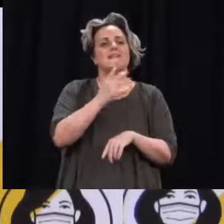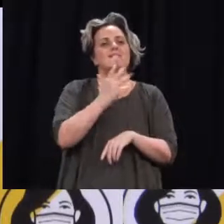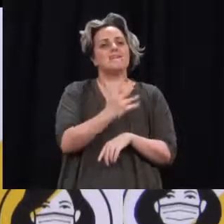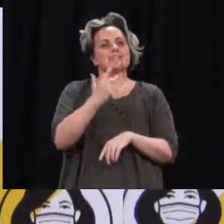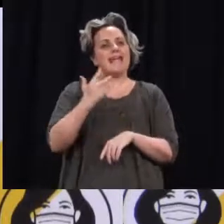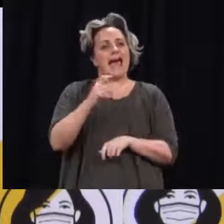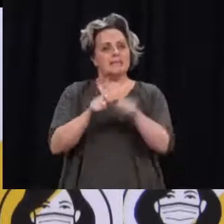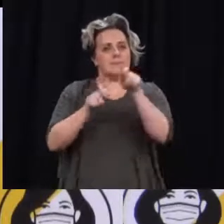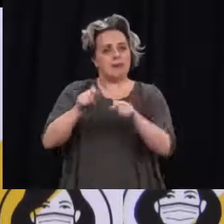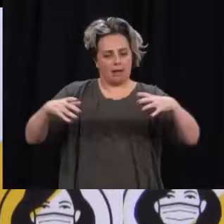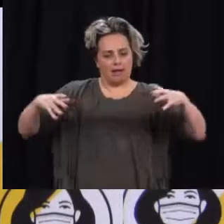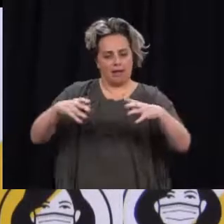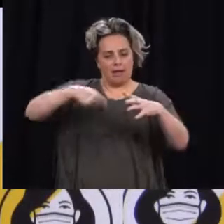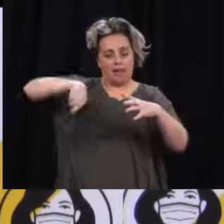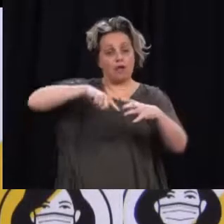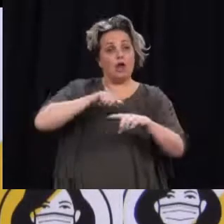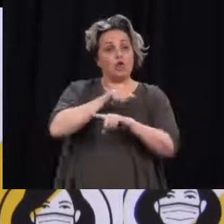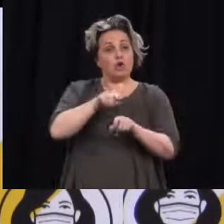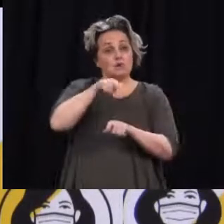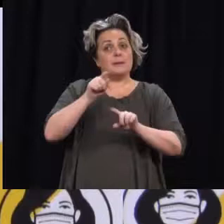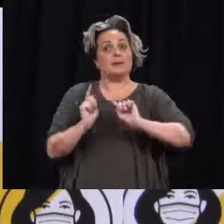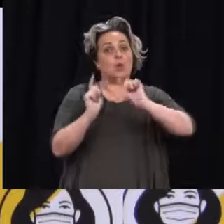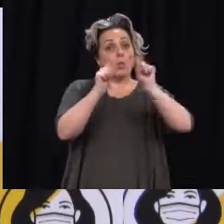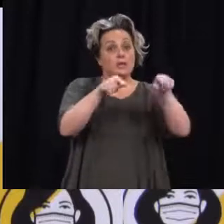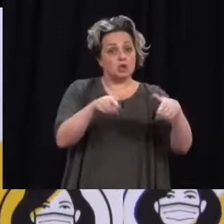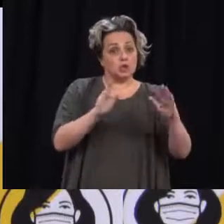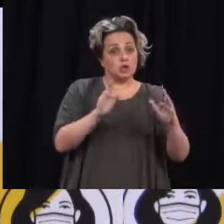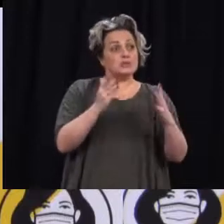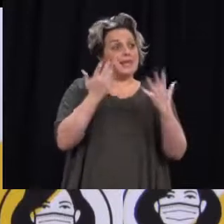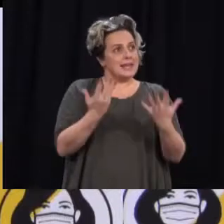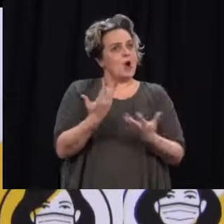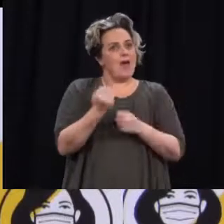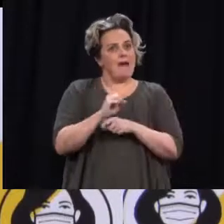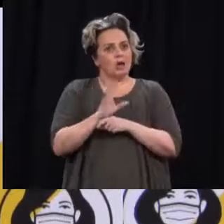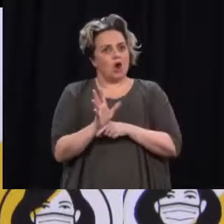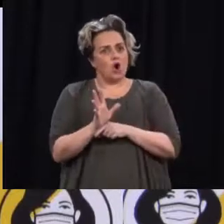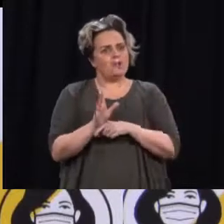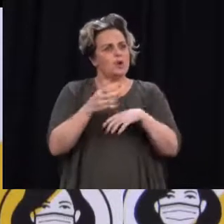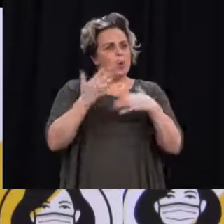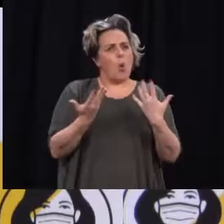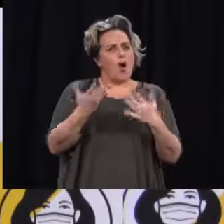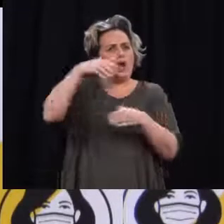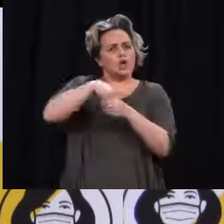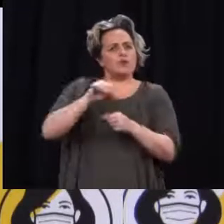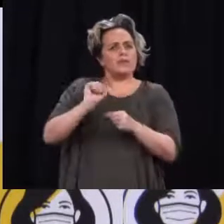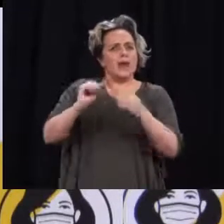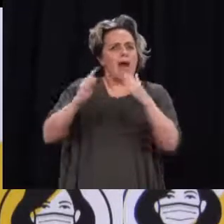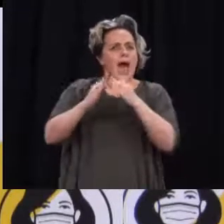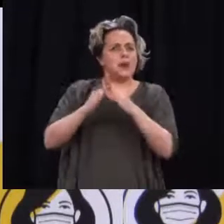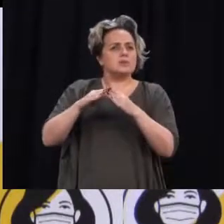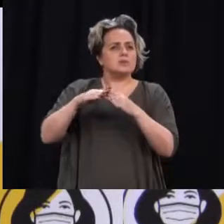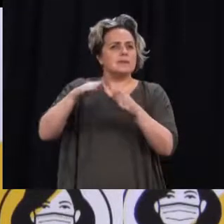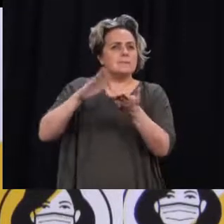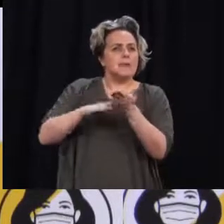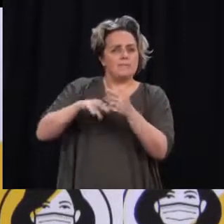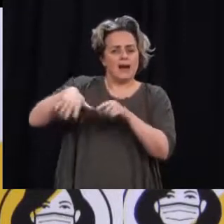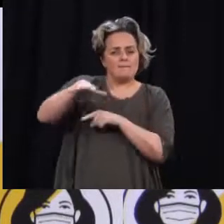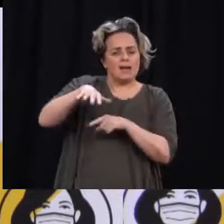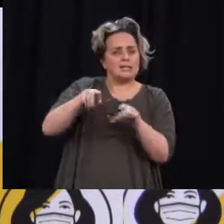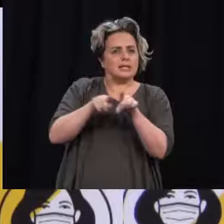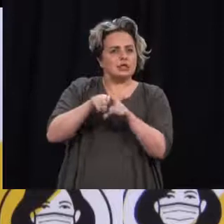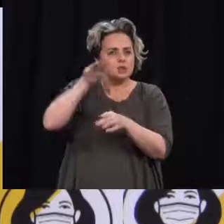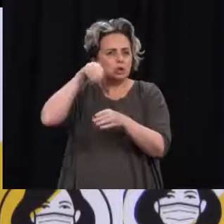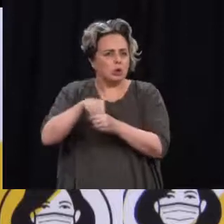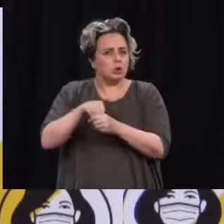it, is that the number of people who were at the church who now have COVID, or also their household contacts and stuff like that? Do you have more